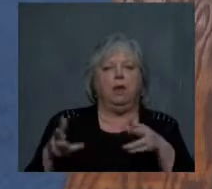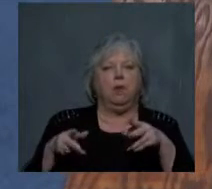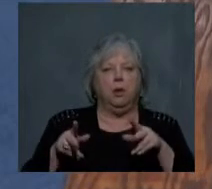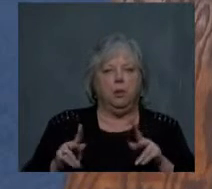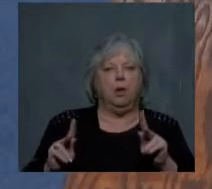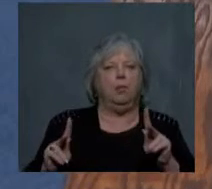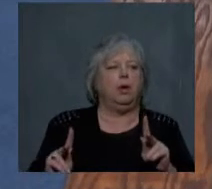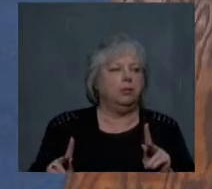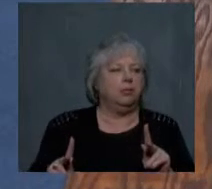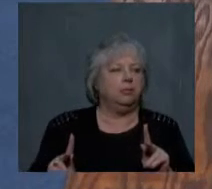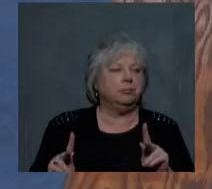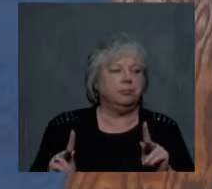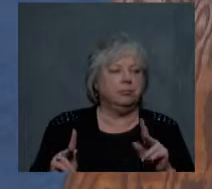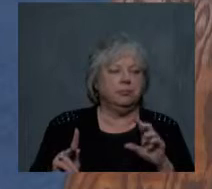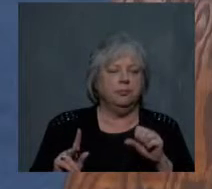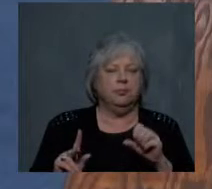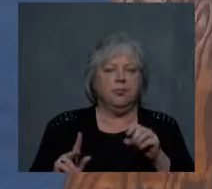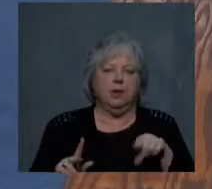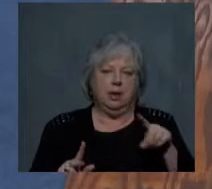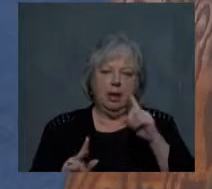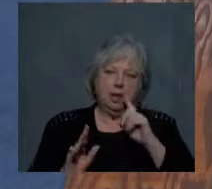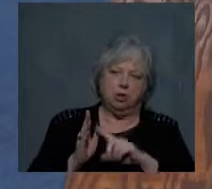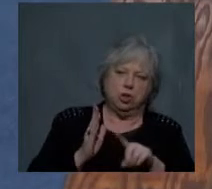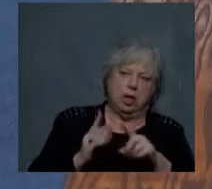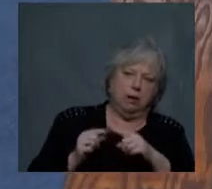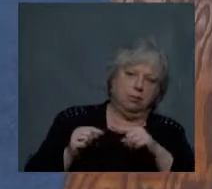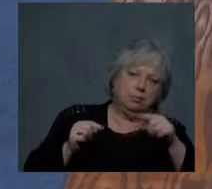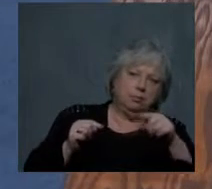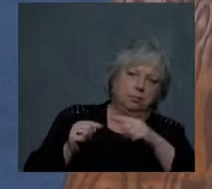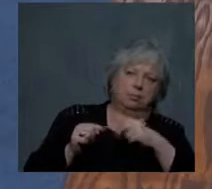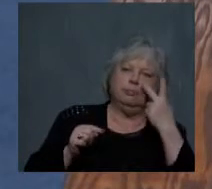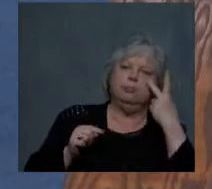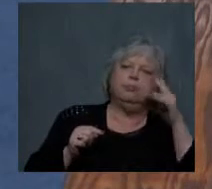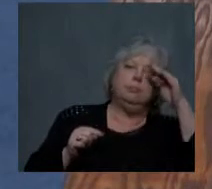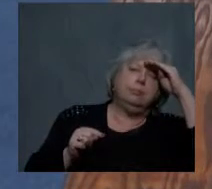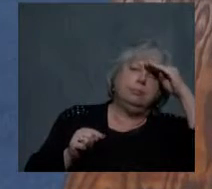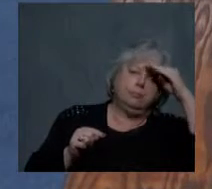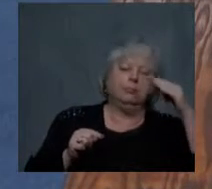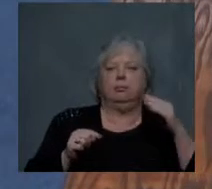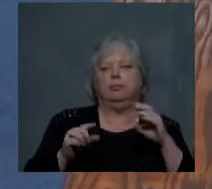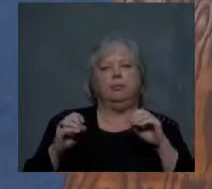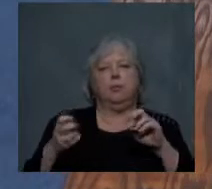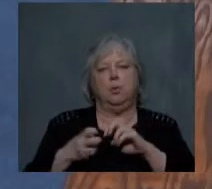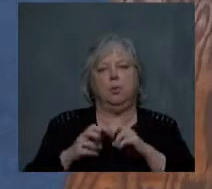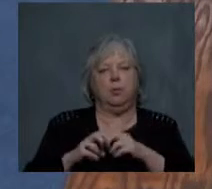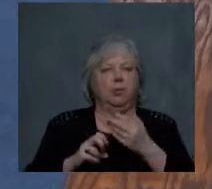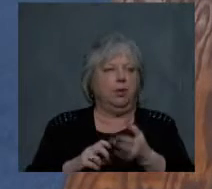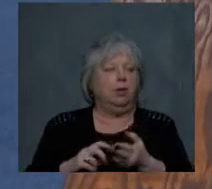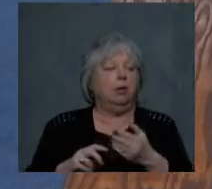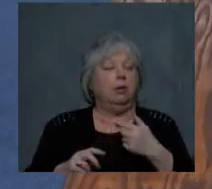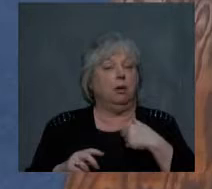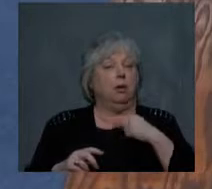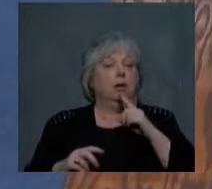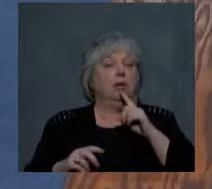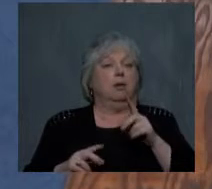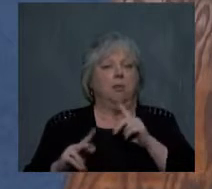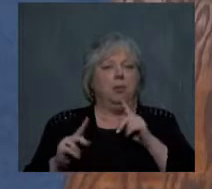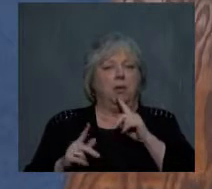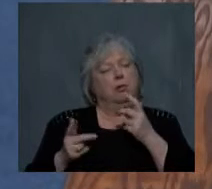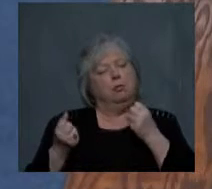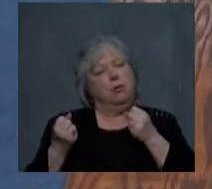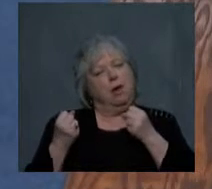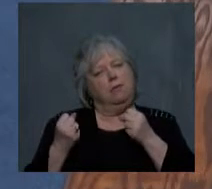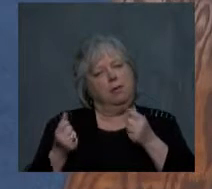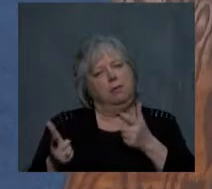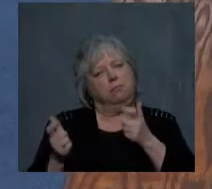and so they check the site distance for us. No issue there. I'm sure people are driving fast